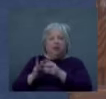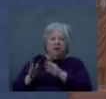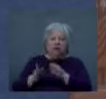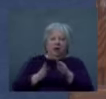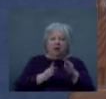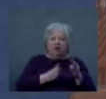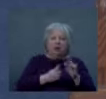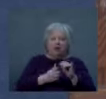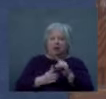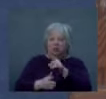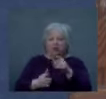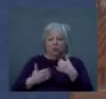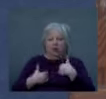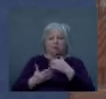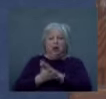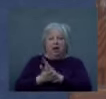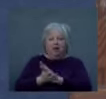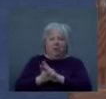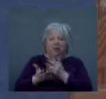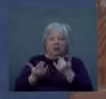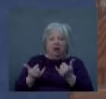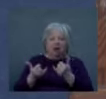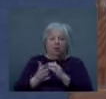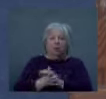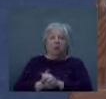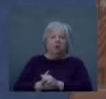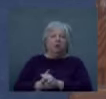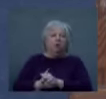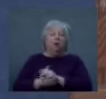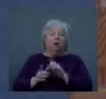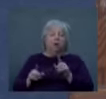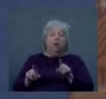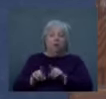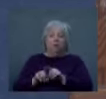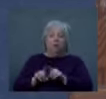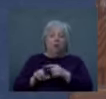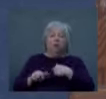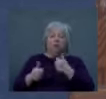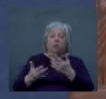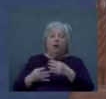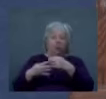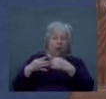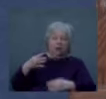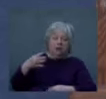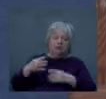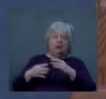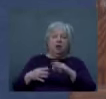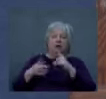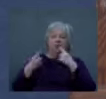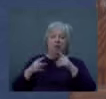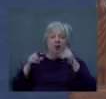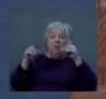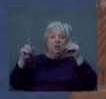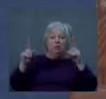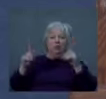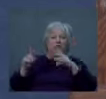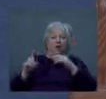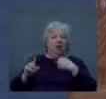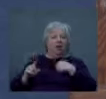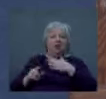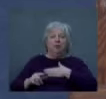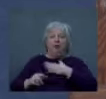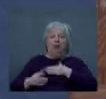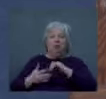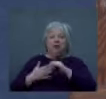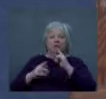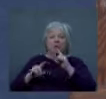that you have in your handout. I have also provided you with a list of accomplishments, and I am happy to report that